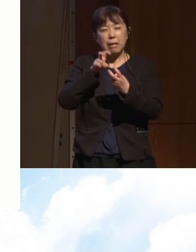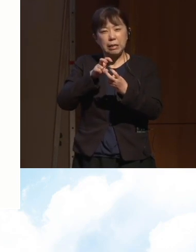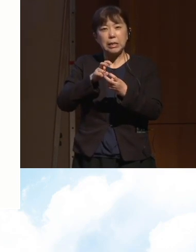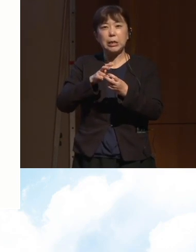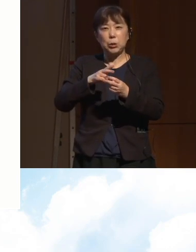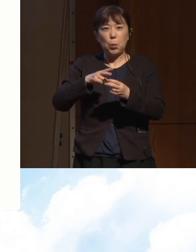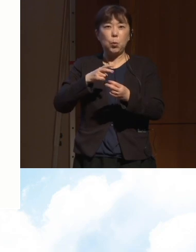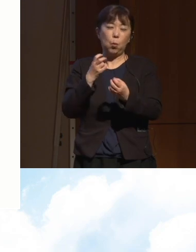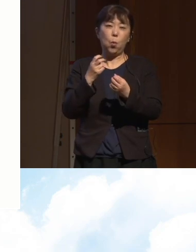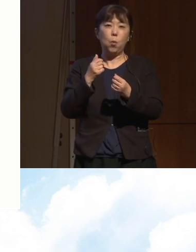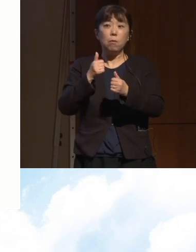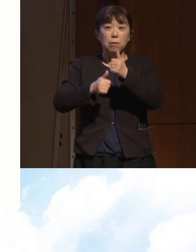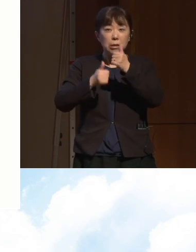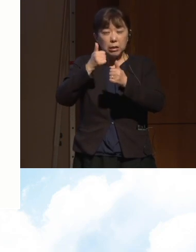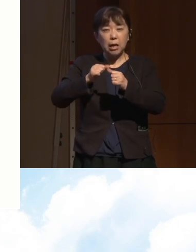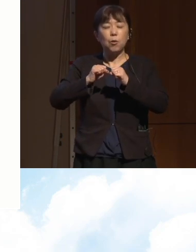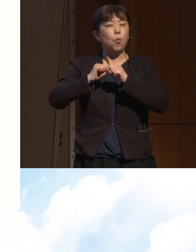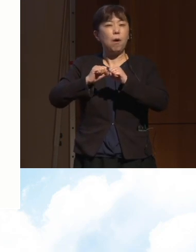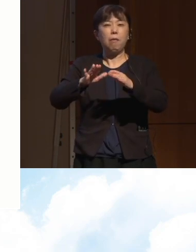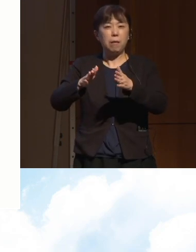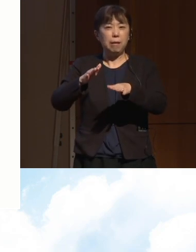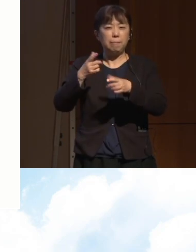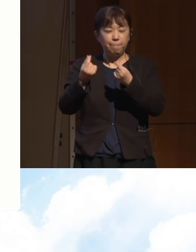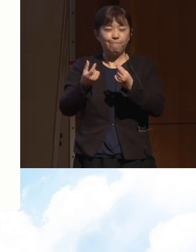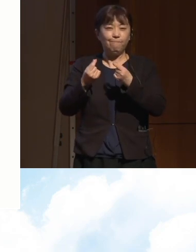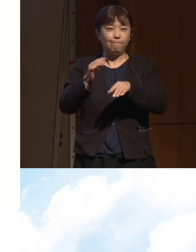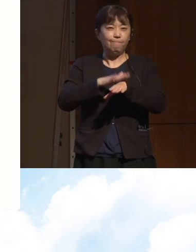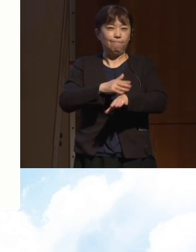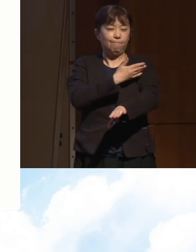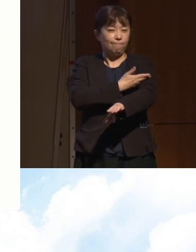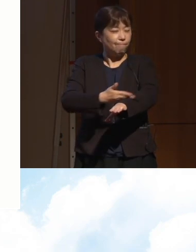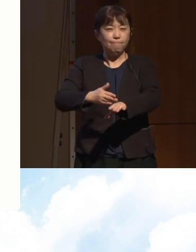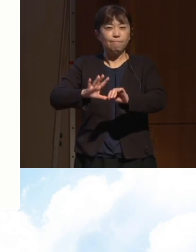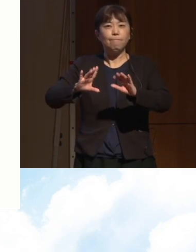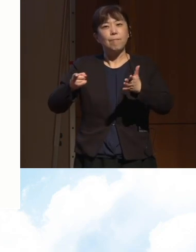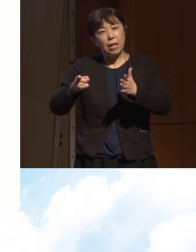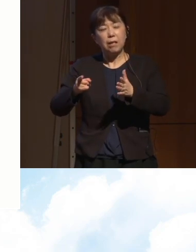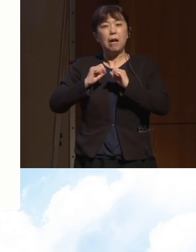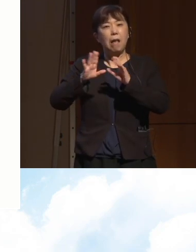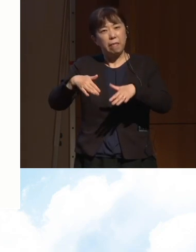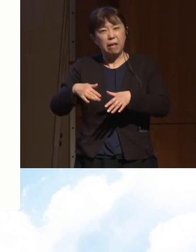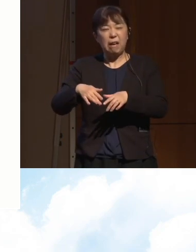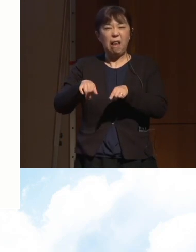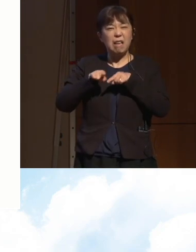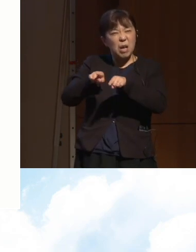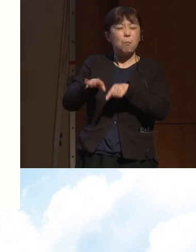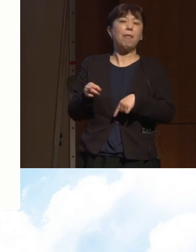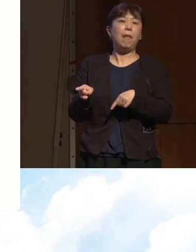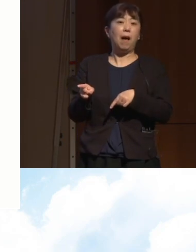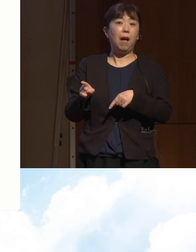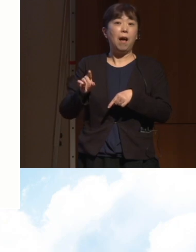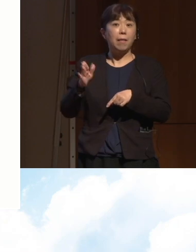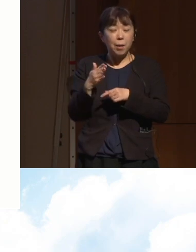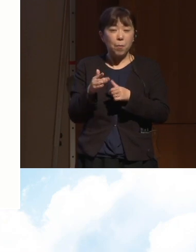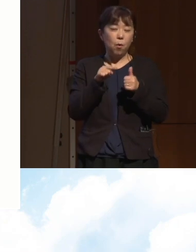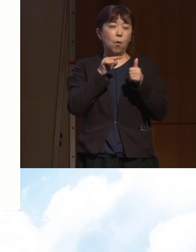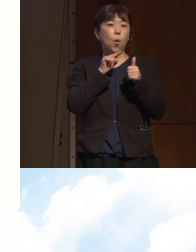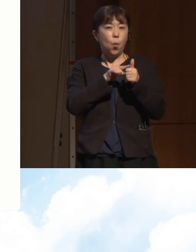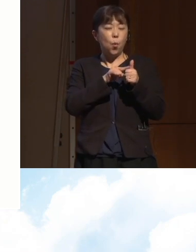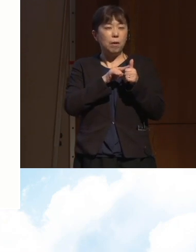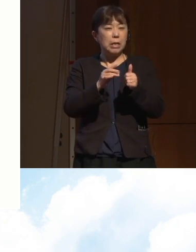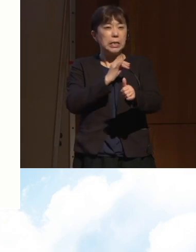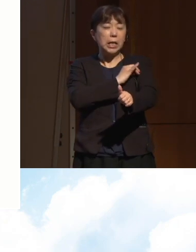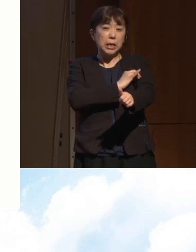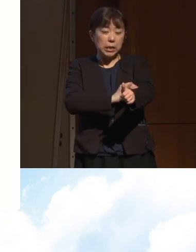trial. But he was convinced, rightly, that there was something in the blood that was protecting patients. So he and I